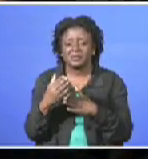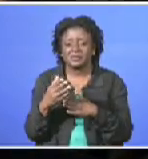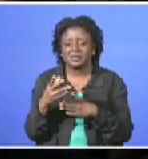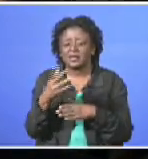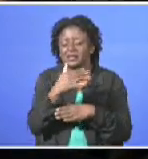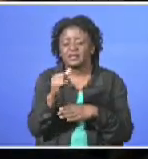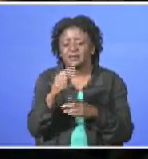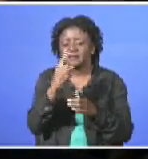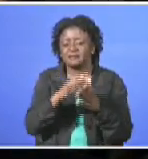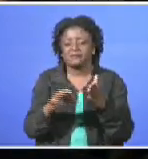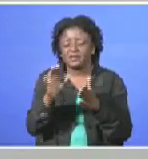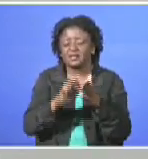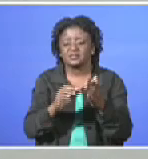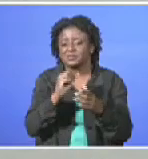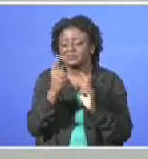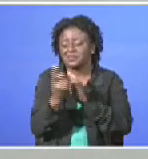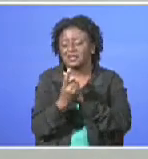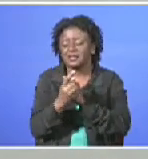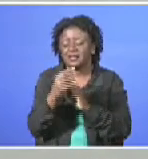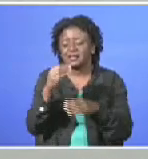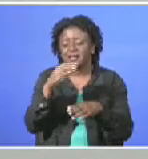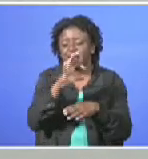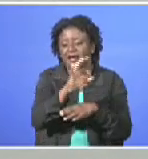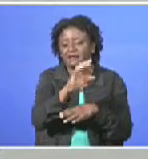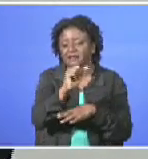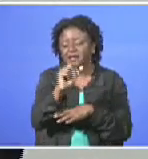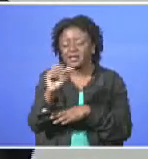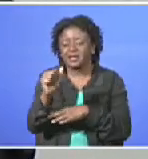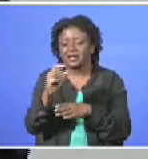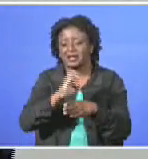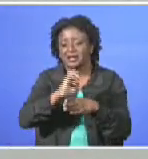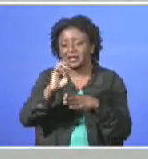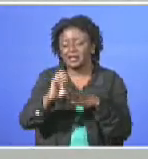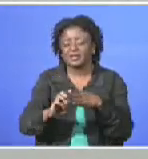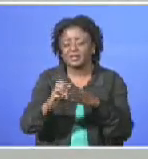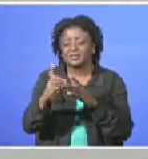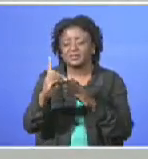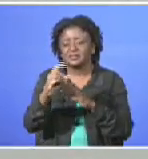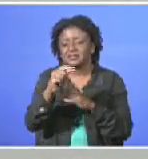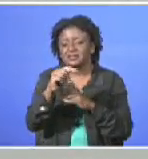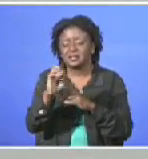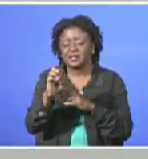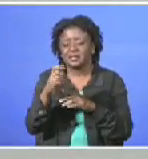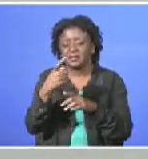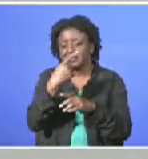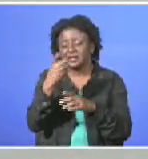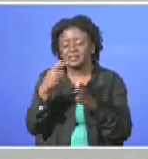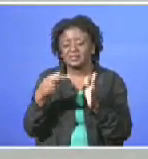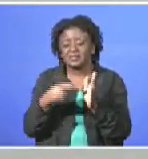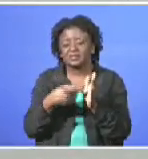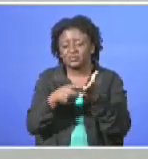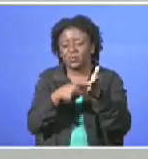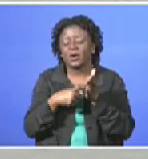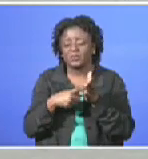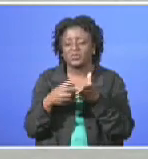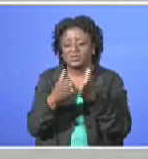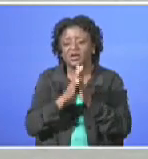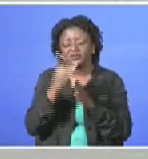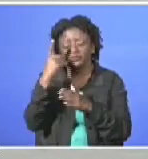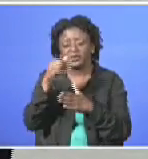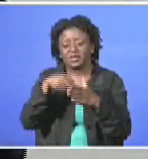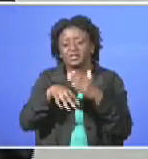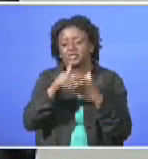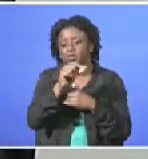had been announced in 2010. The minister responsible for Bahamasair must address